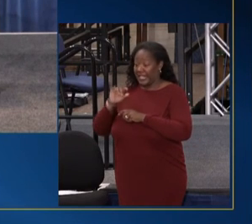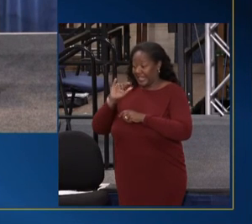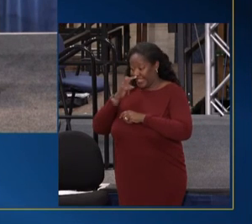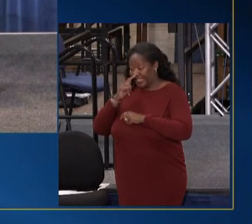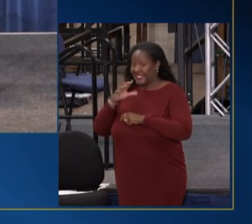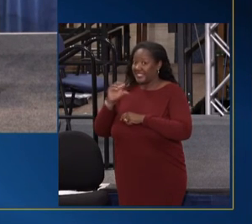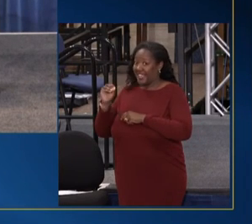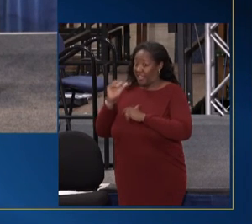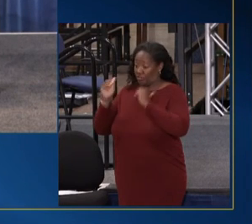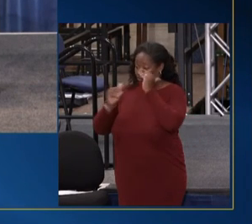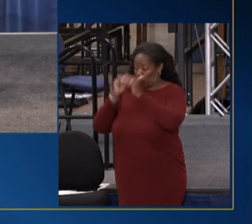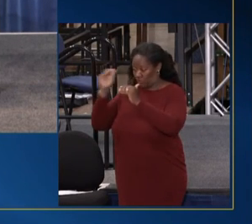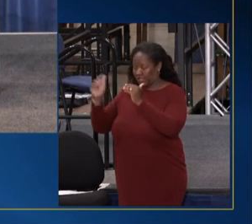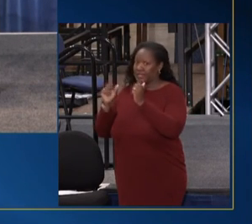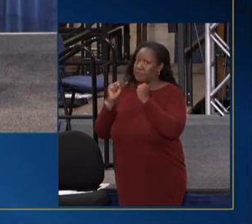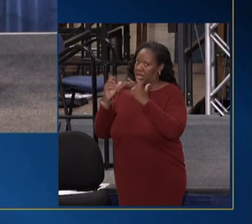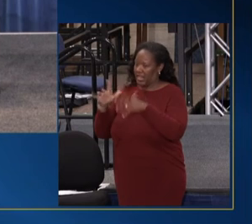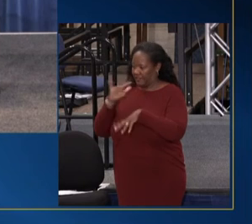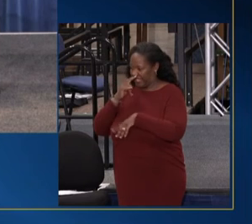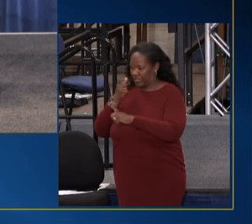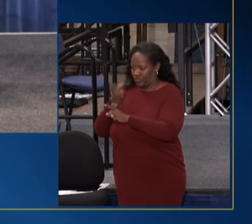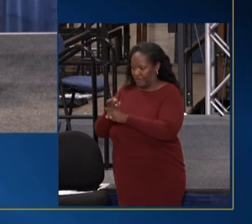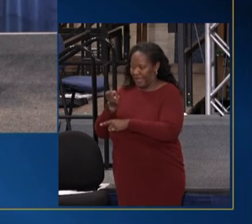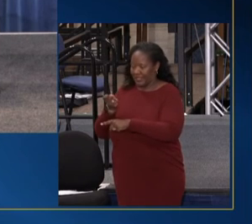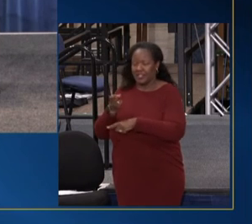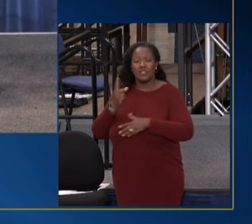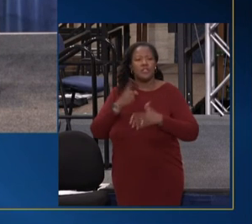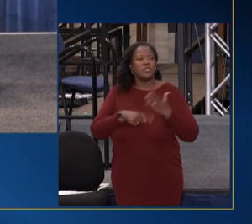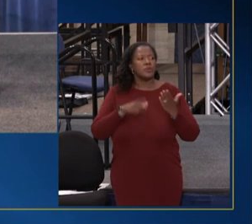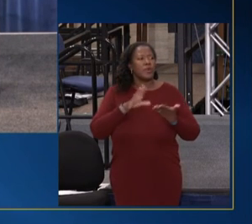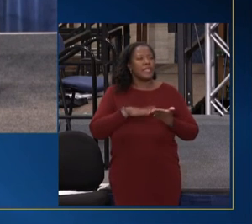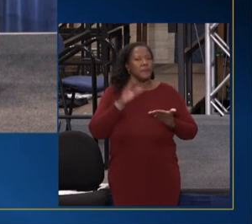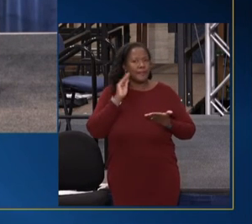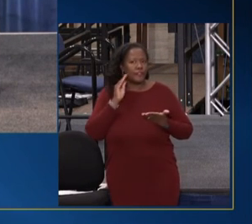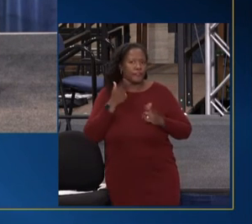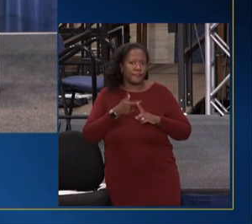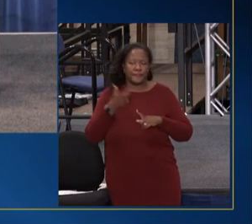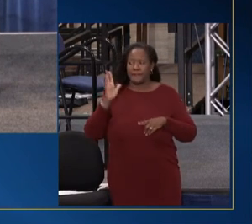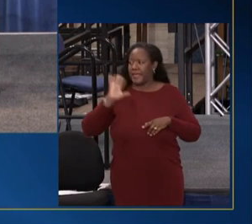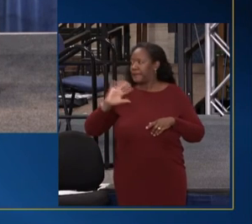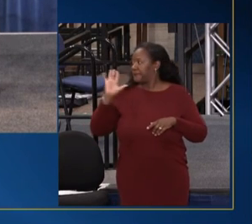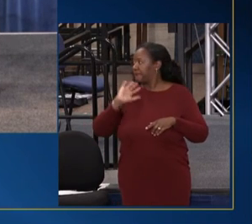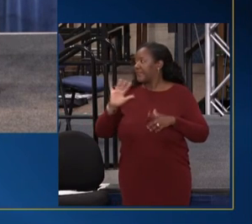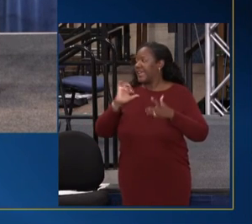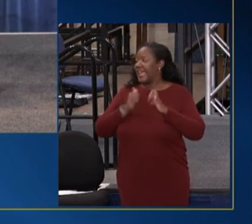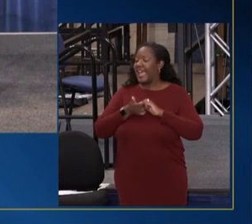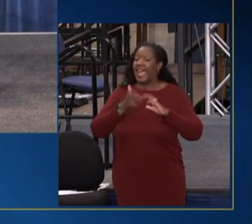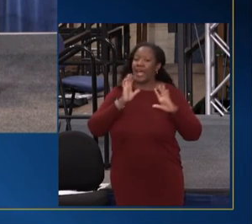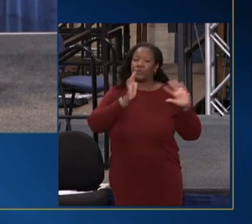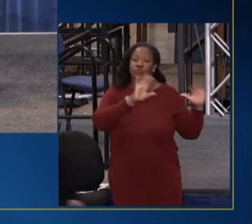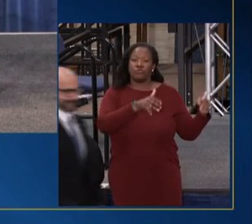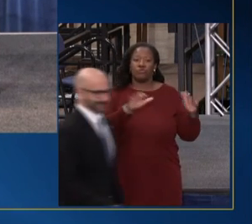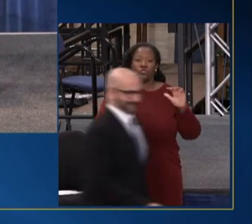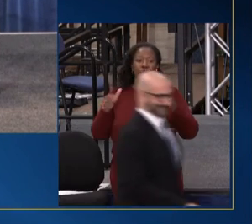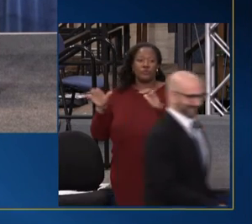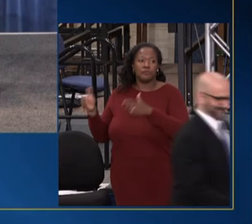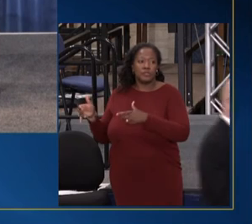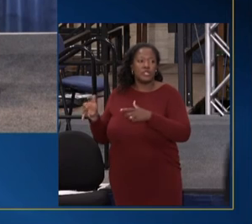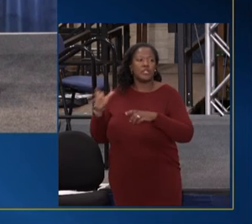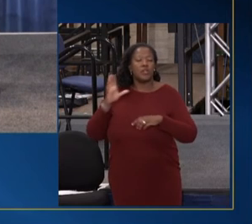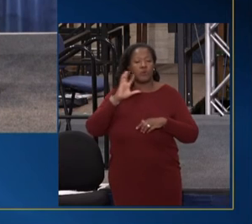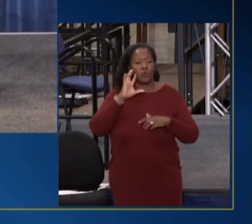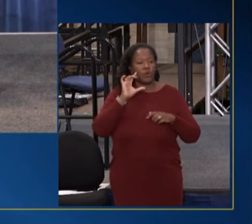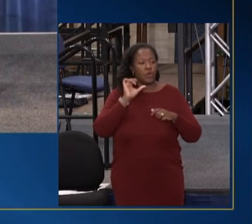So I guess I'm just curious, what can we learn from that trajectory? How are the groups working across all sort of civil rights